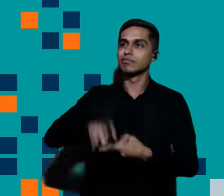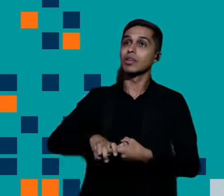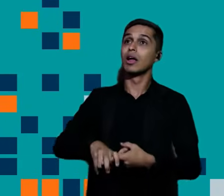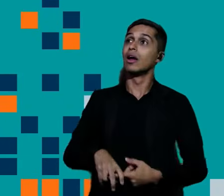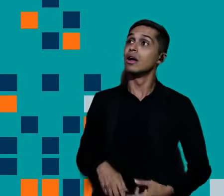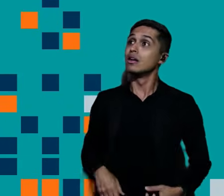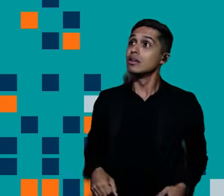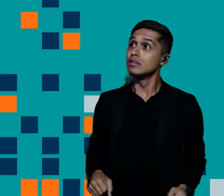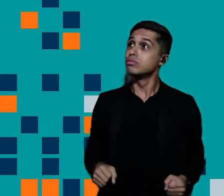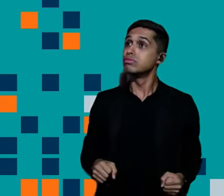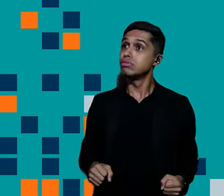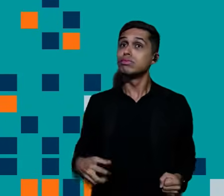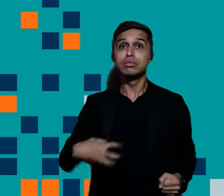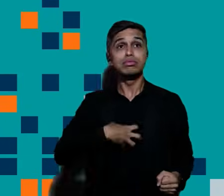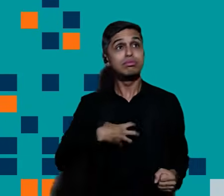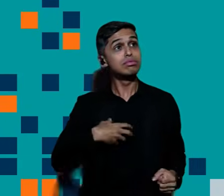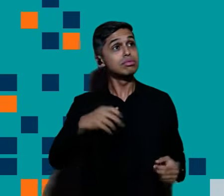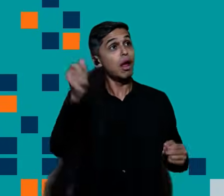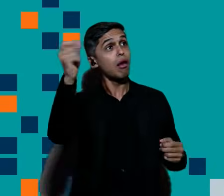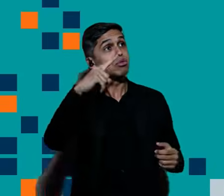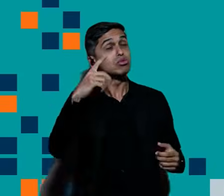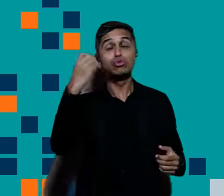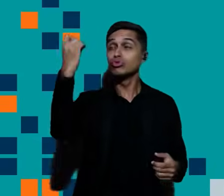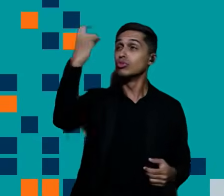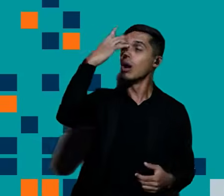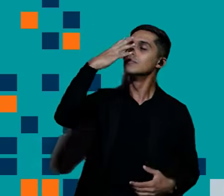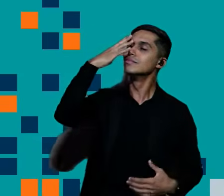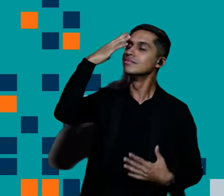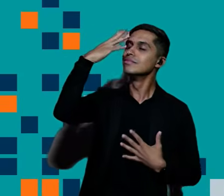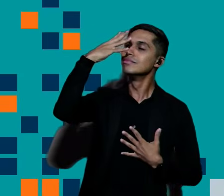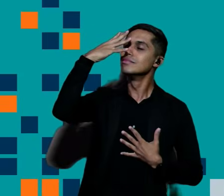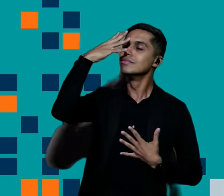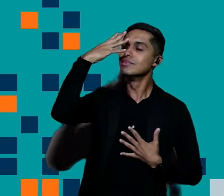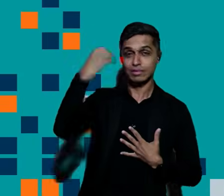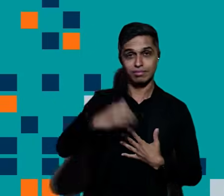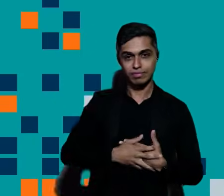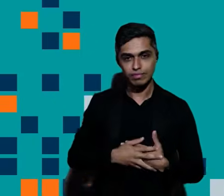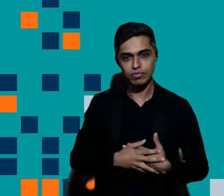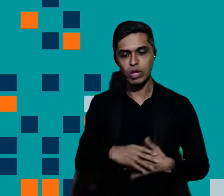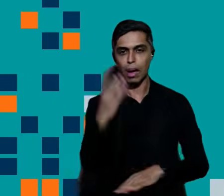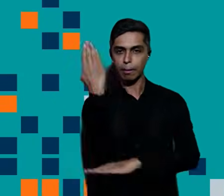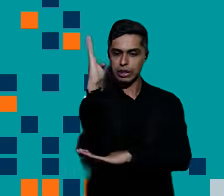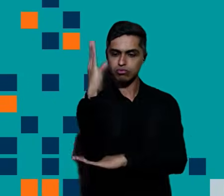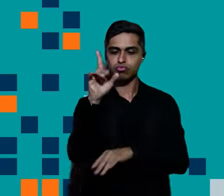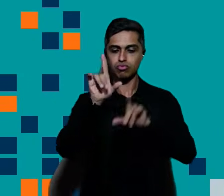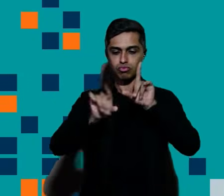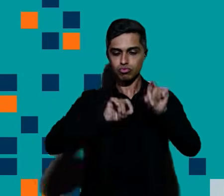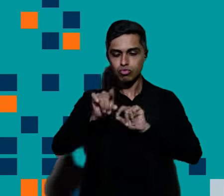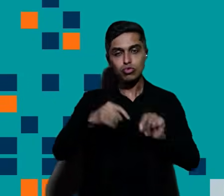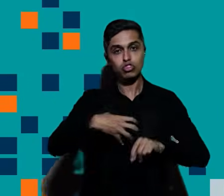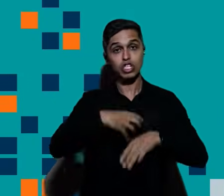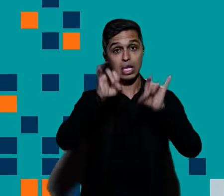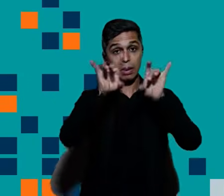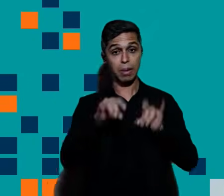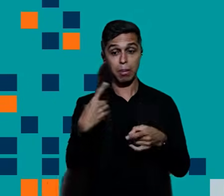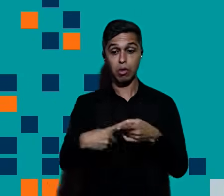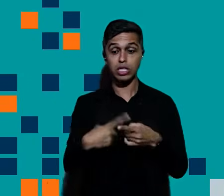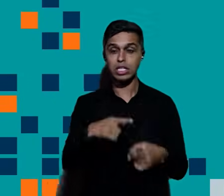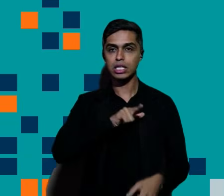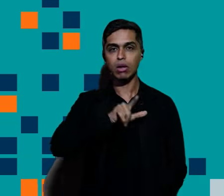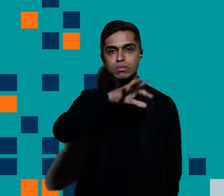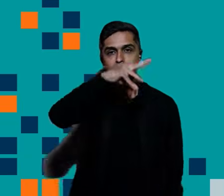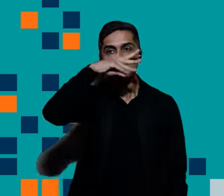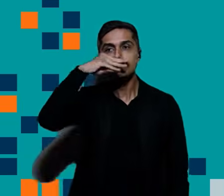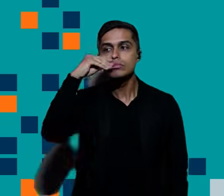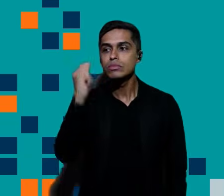has been chosen very specifically because it has a scent. You know when you go into a sauna and there's the smell of cedar or